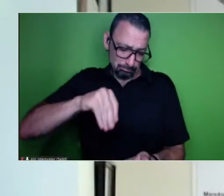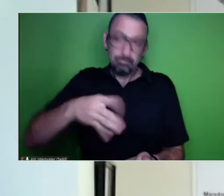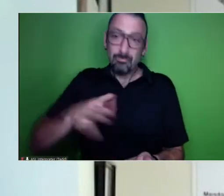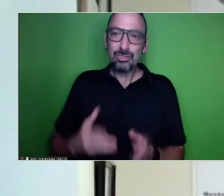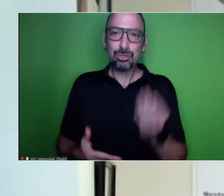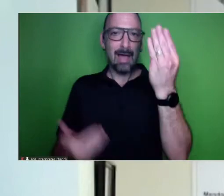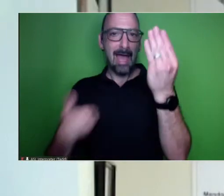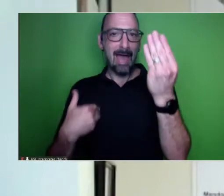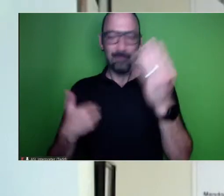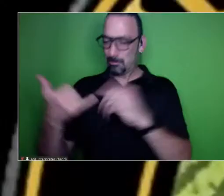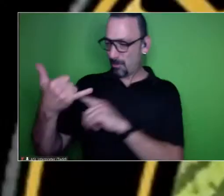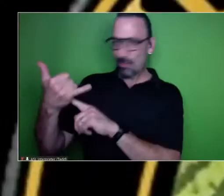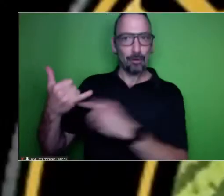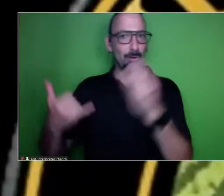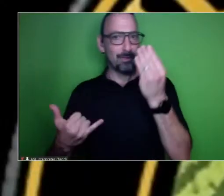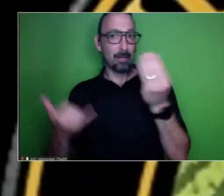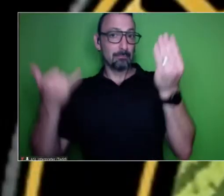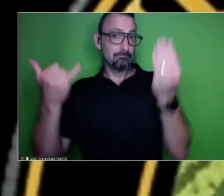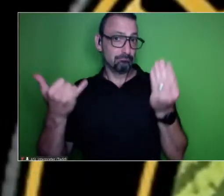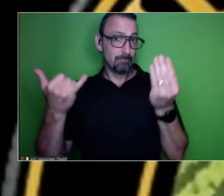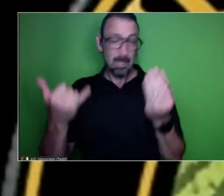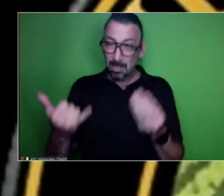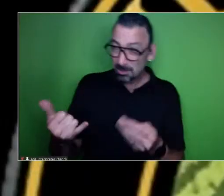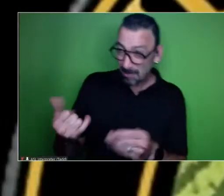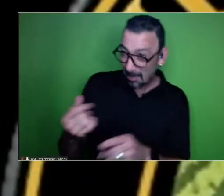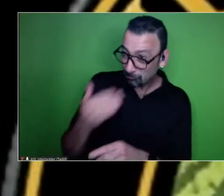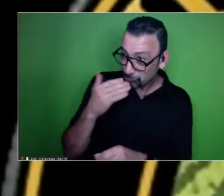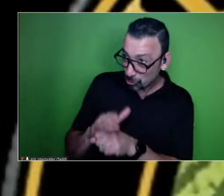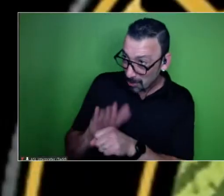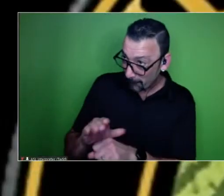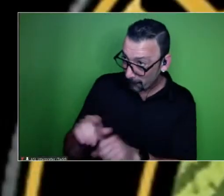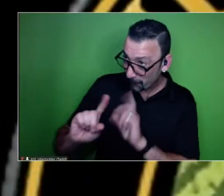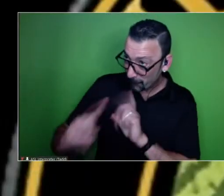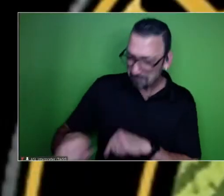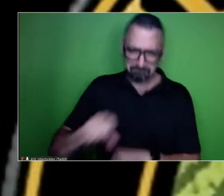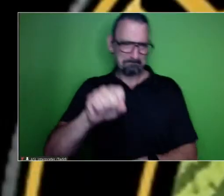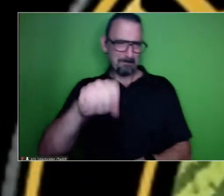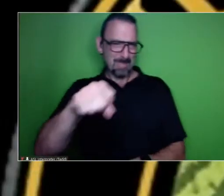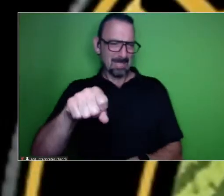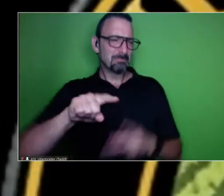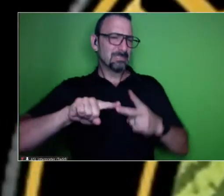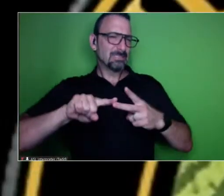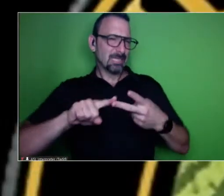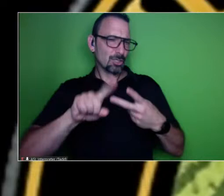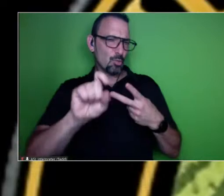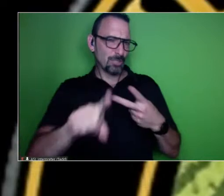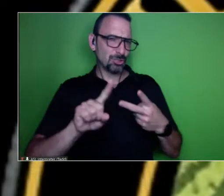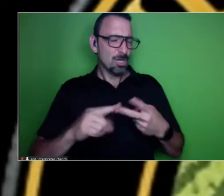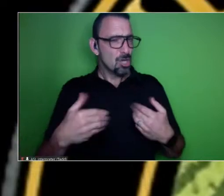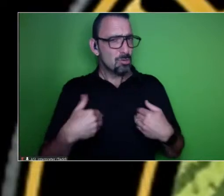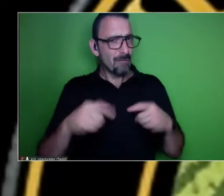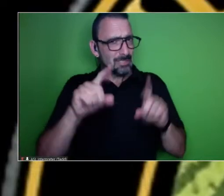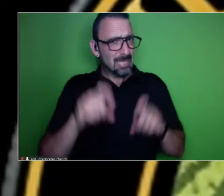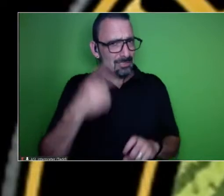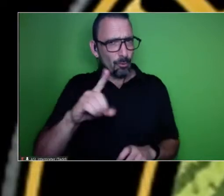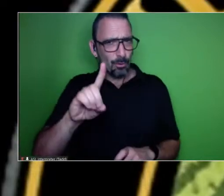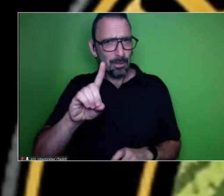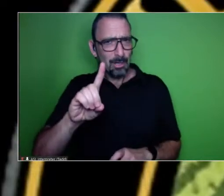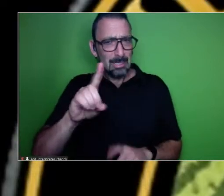question? I believe so. And then there's one other question. Is there a test for the Delta variant,